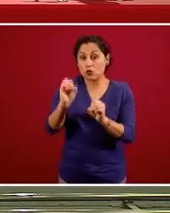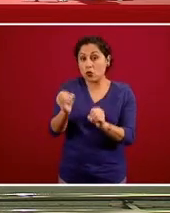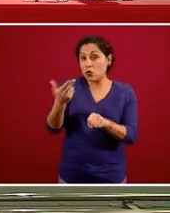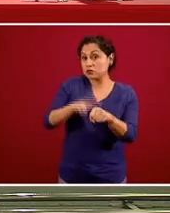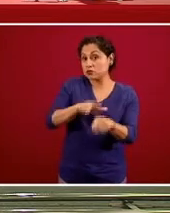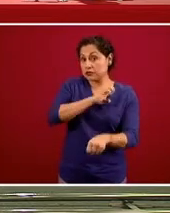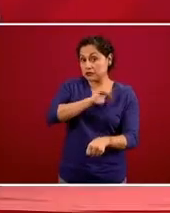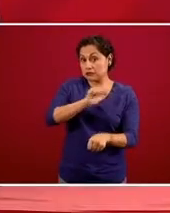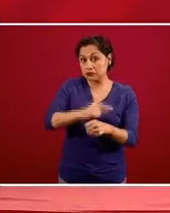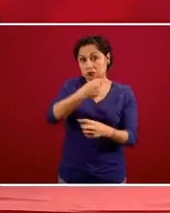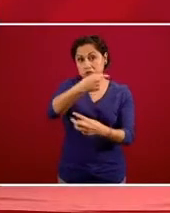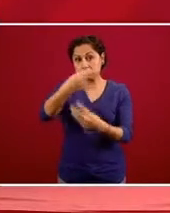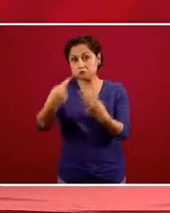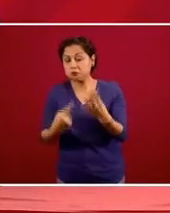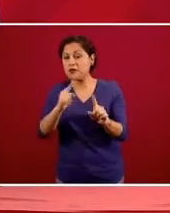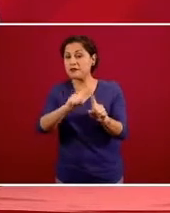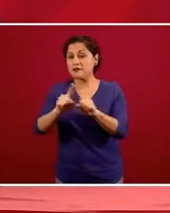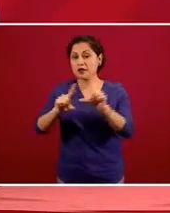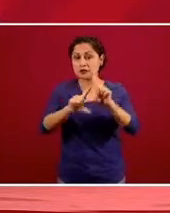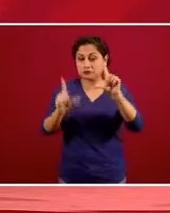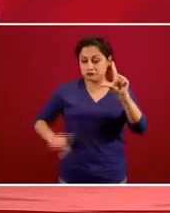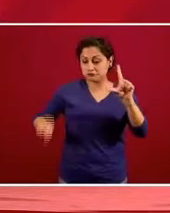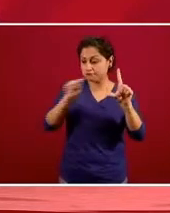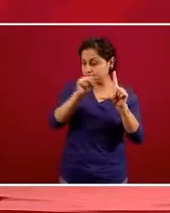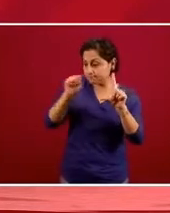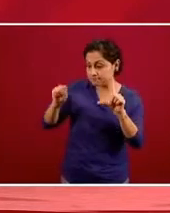patients that go unattended.